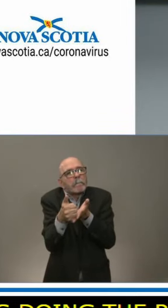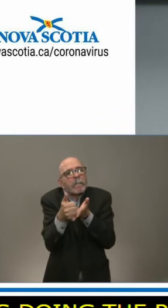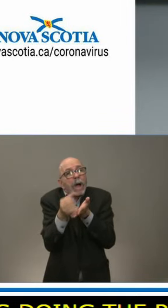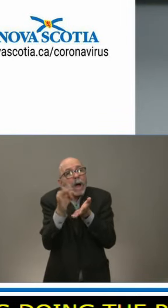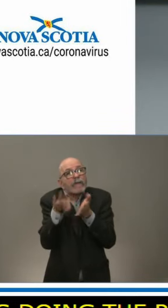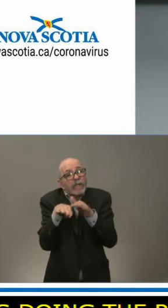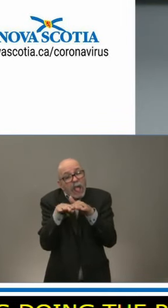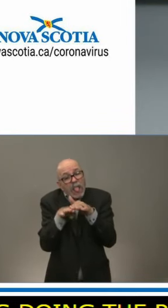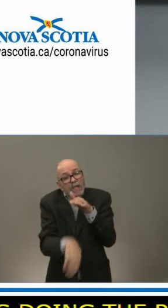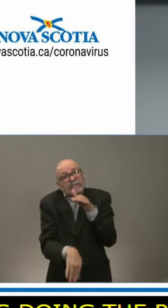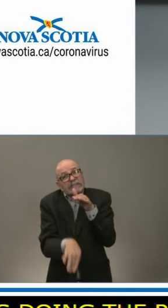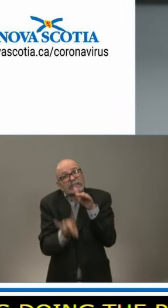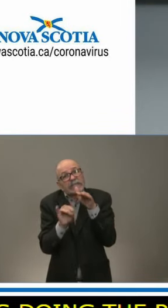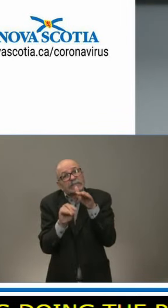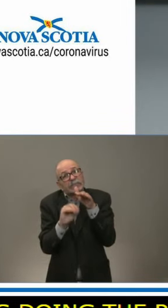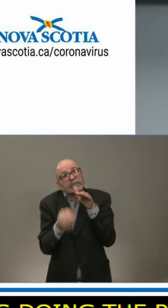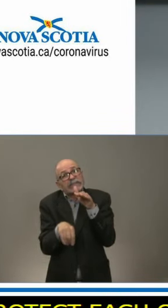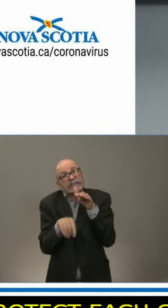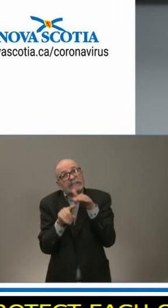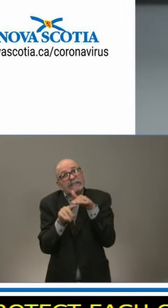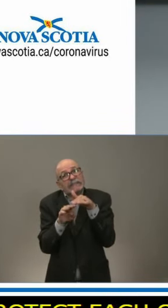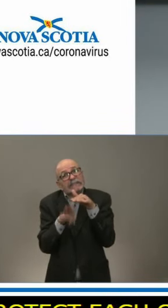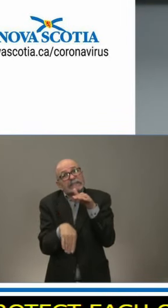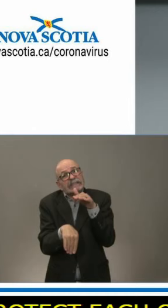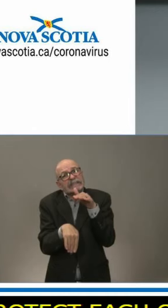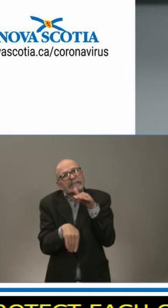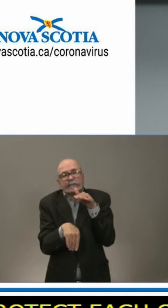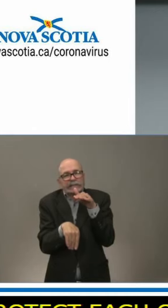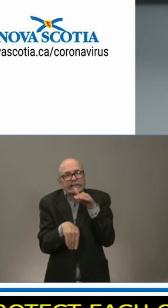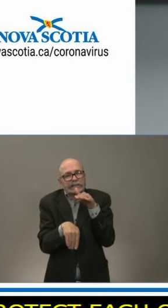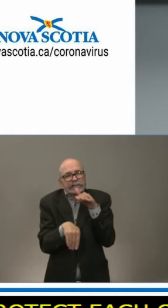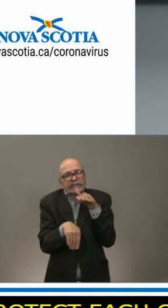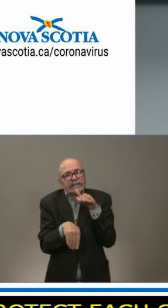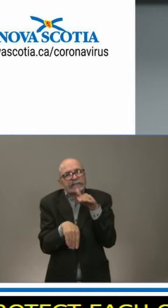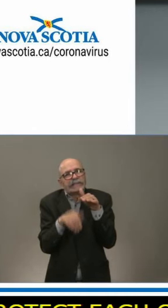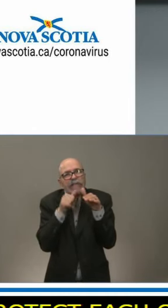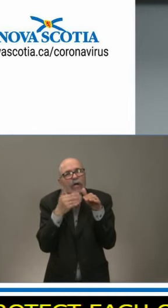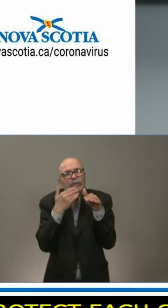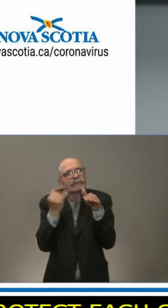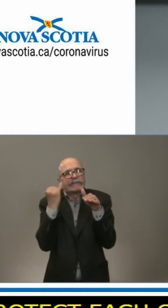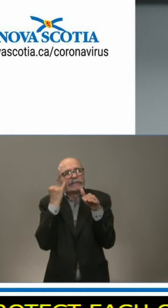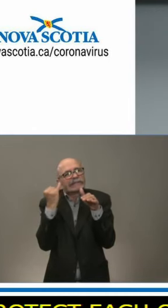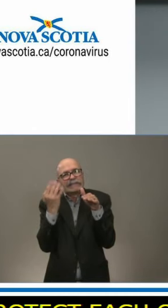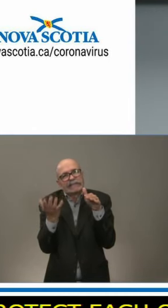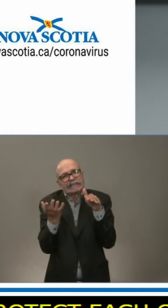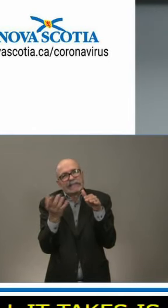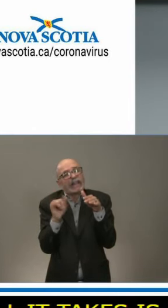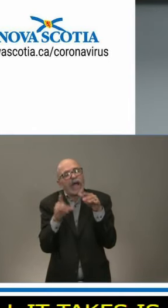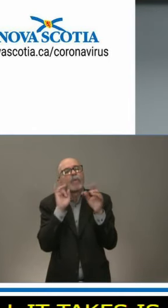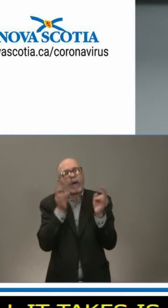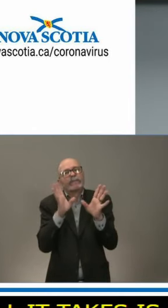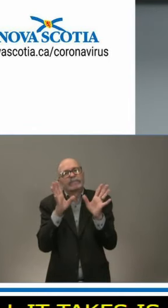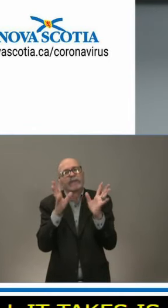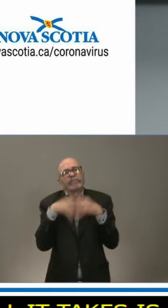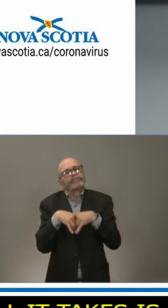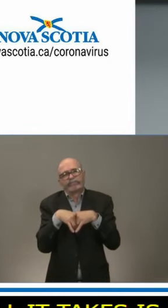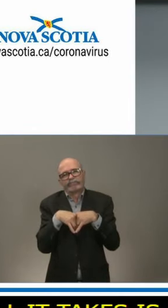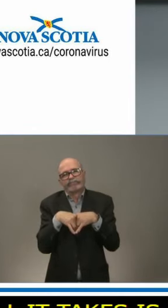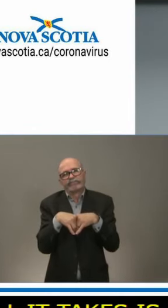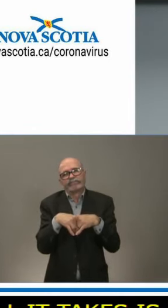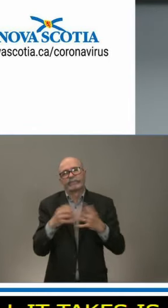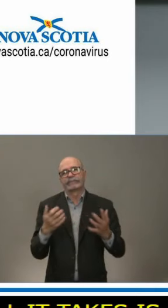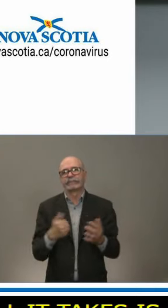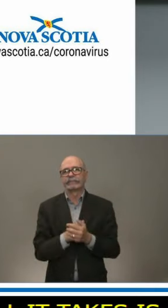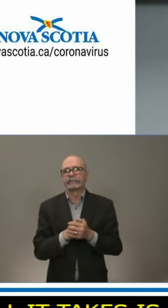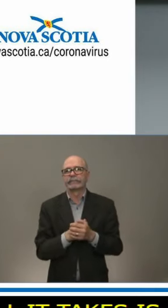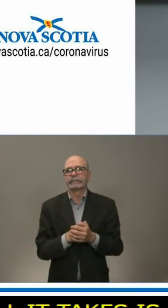the 2/3 of us are doing is for naught. And then we will have a situation of a